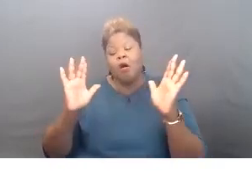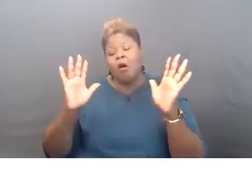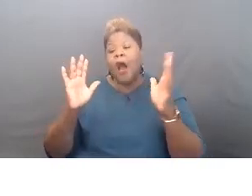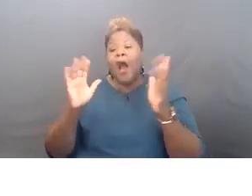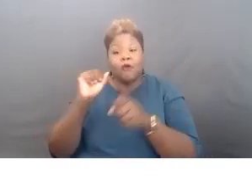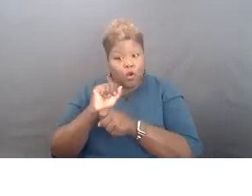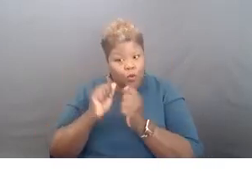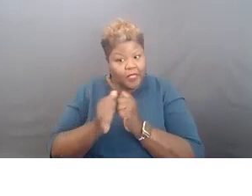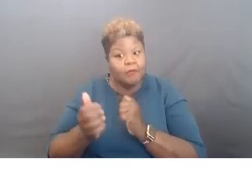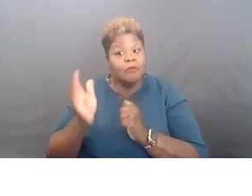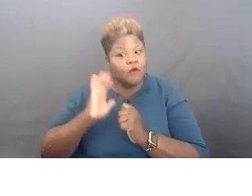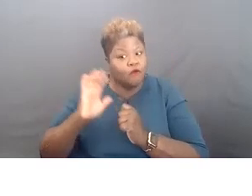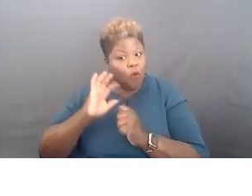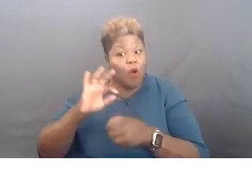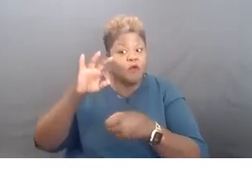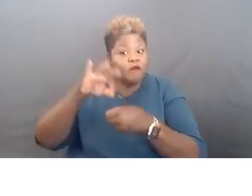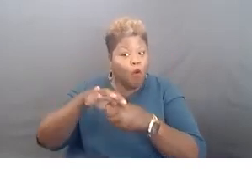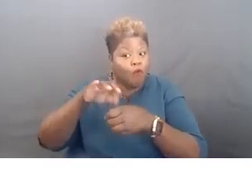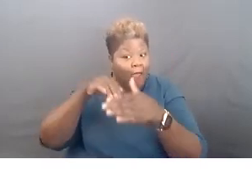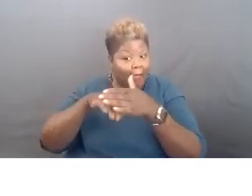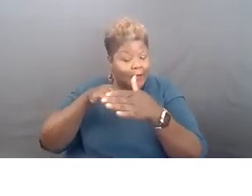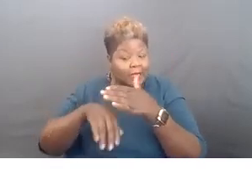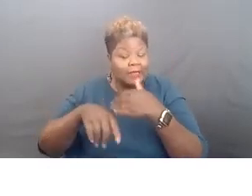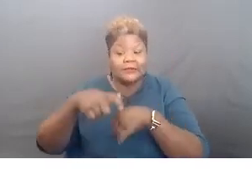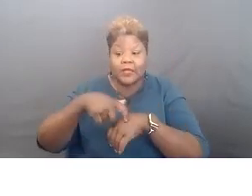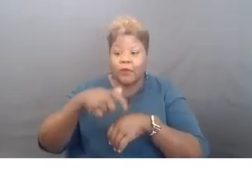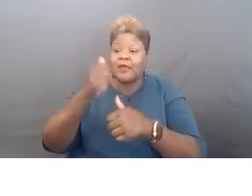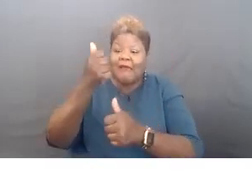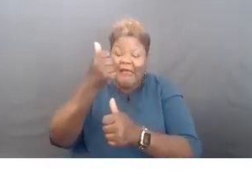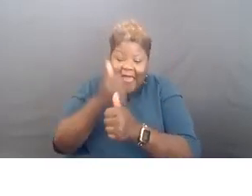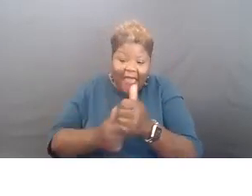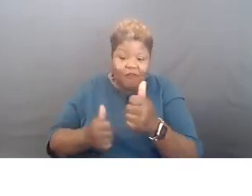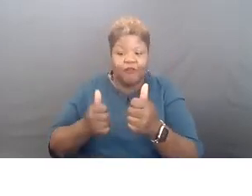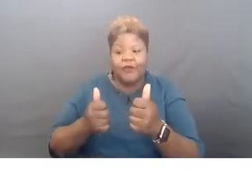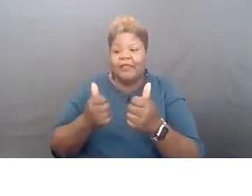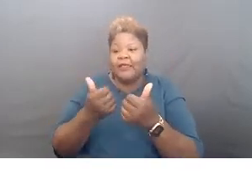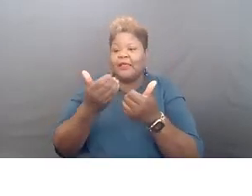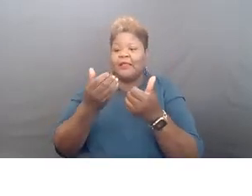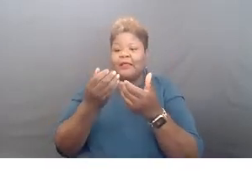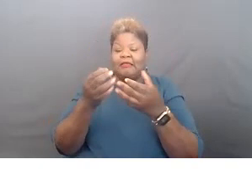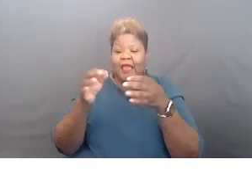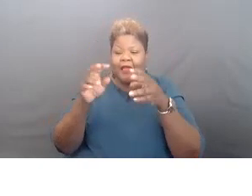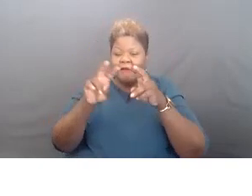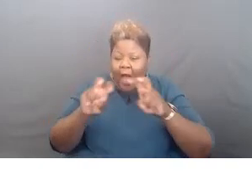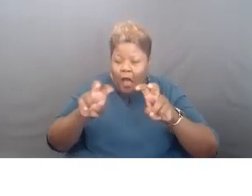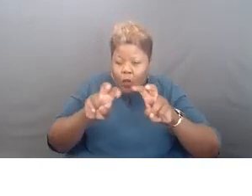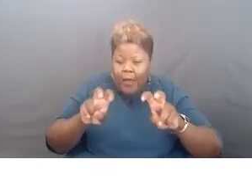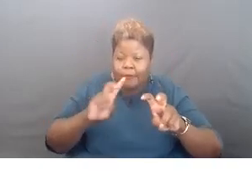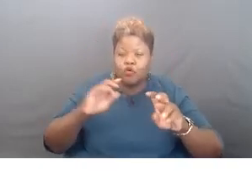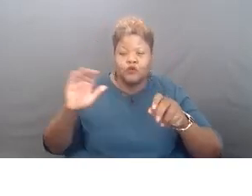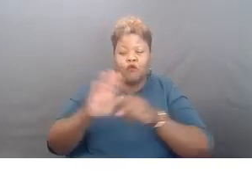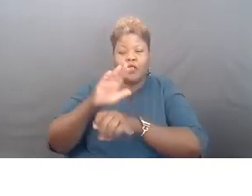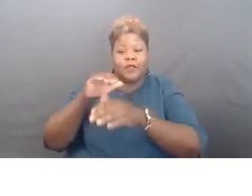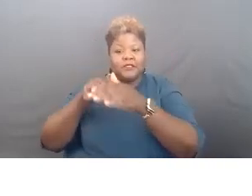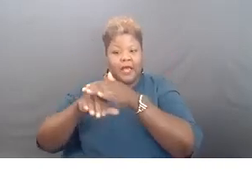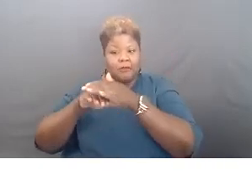with them before on the Vote for Access series. Every single piece of media, they really carefully evaluate to make sure it's accessible. And they